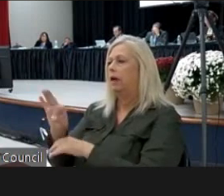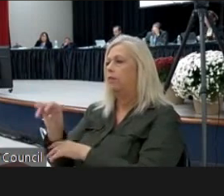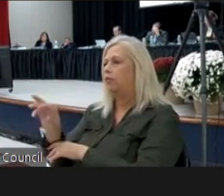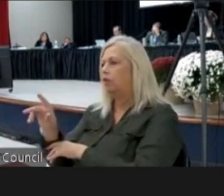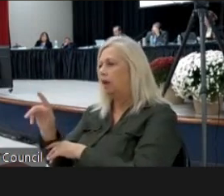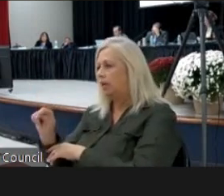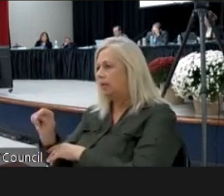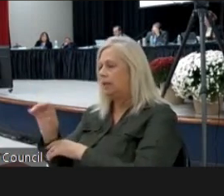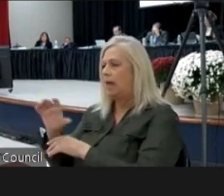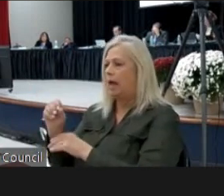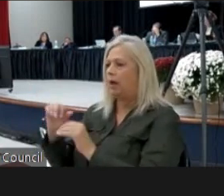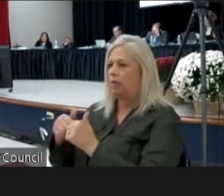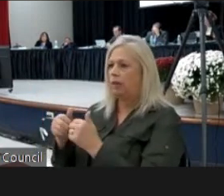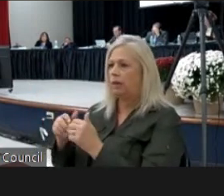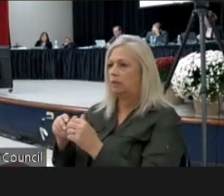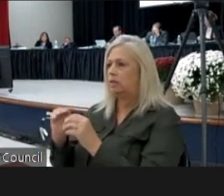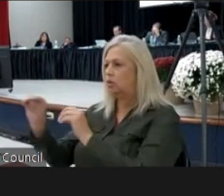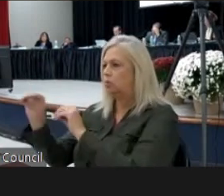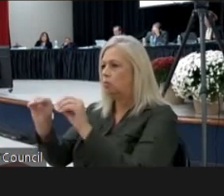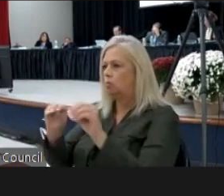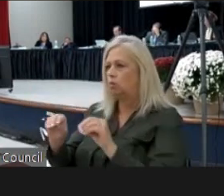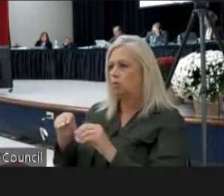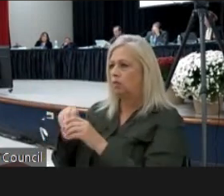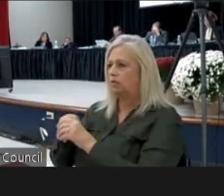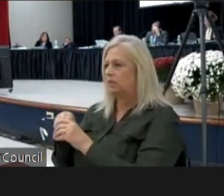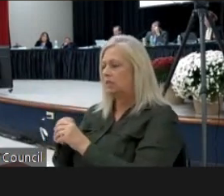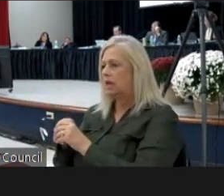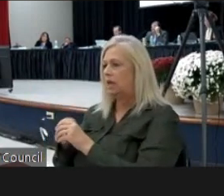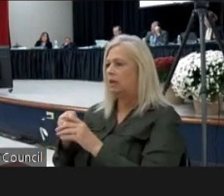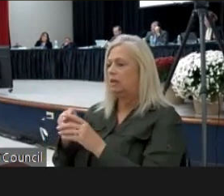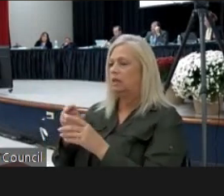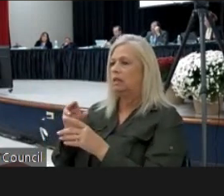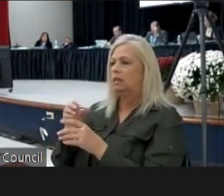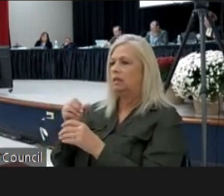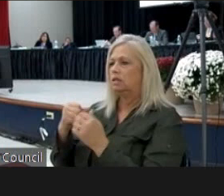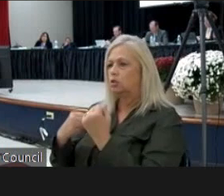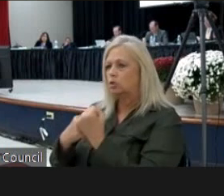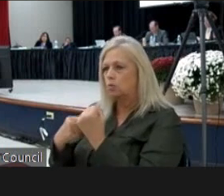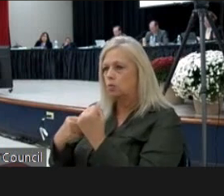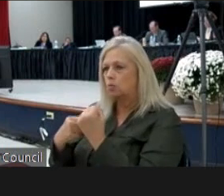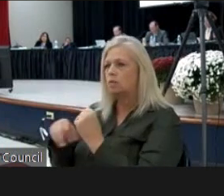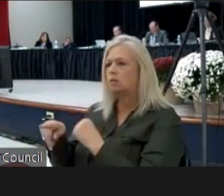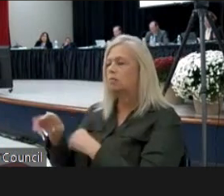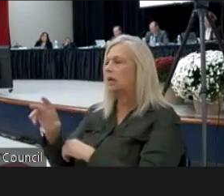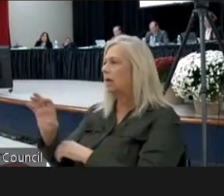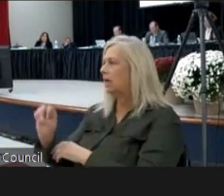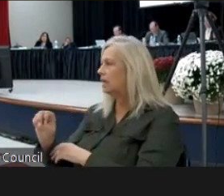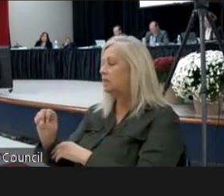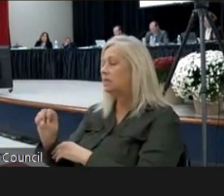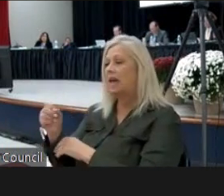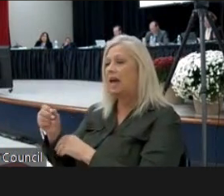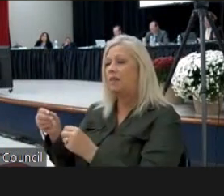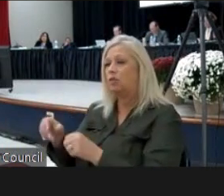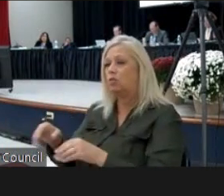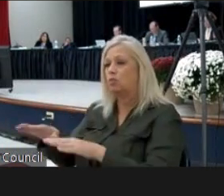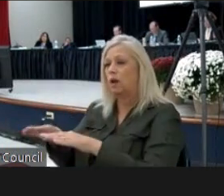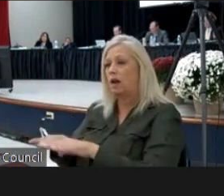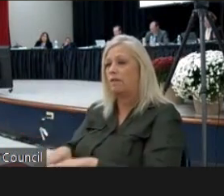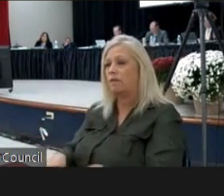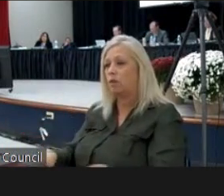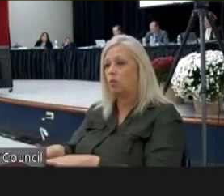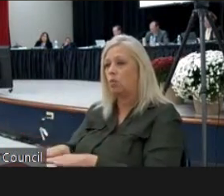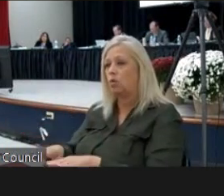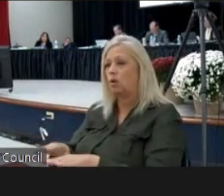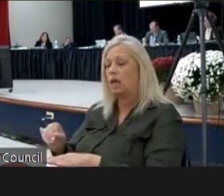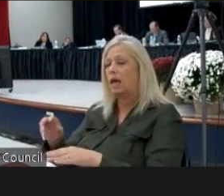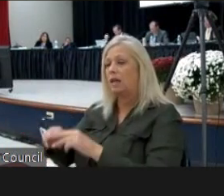inside the building, utility support space. You then also have a restriction in the ground floor because you have to build the lobby and everything